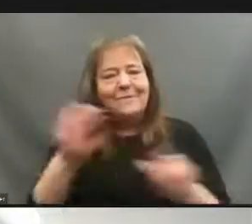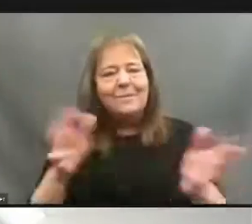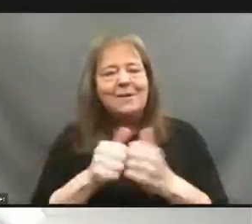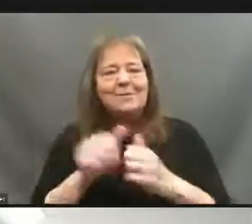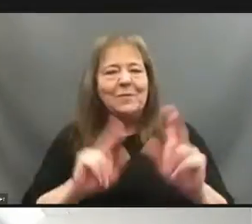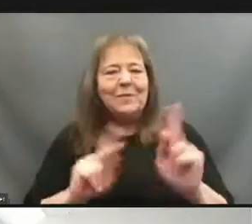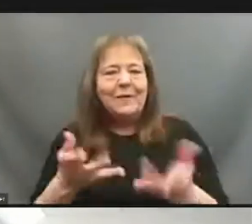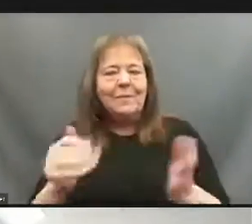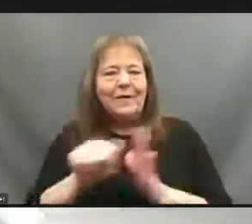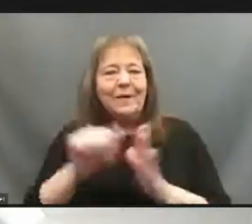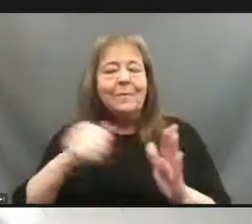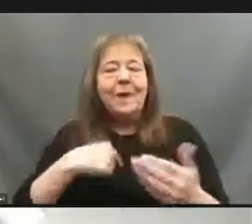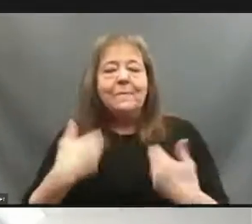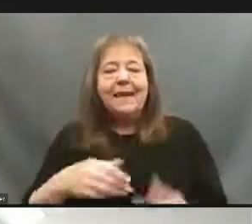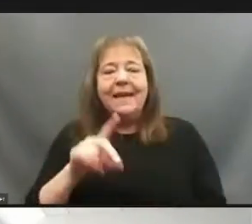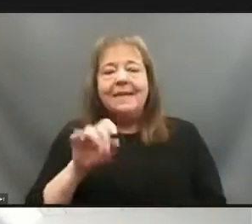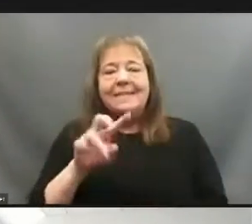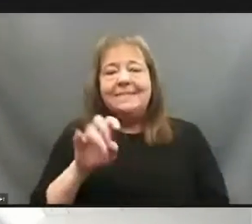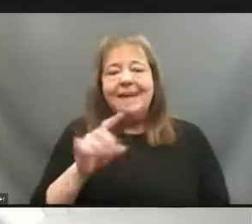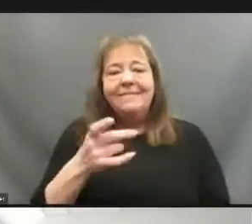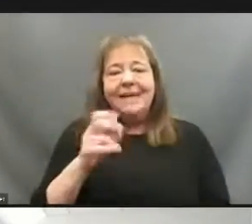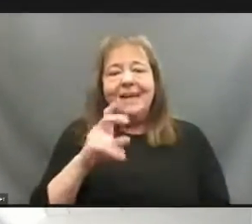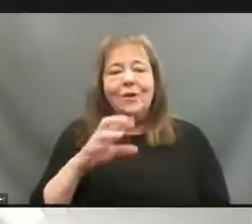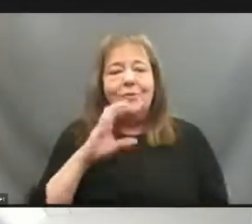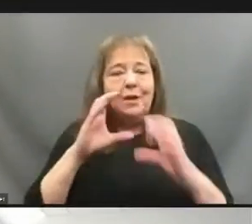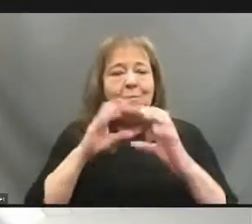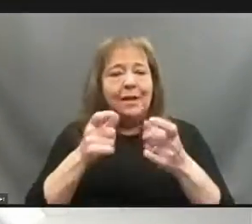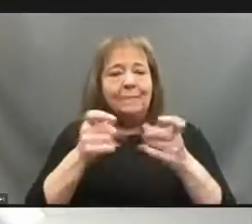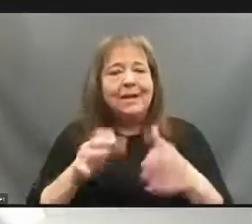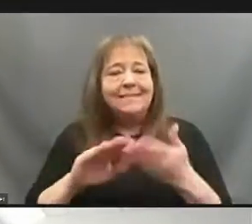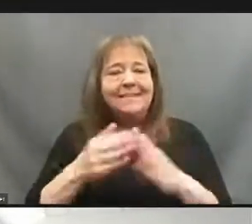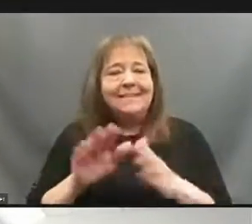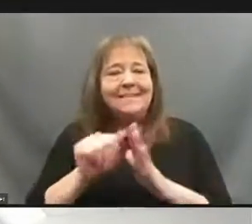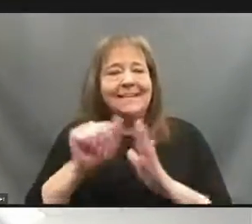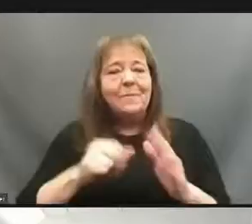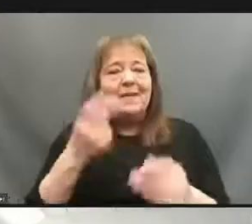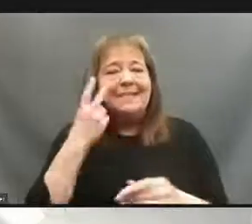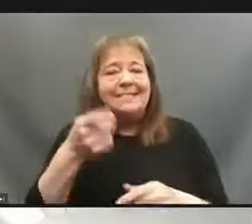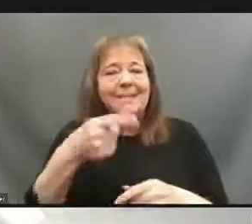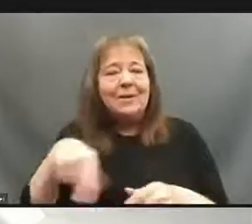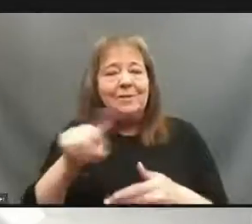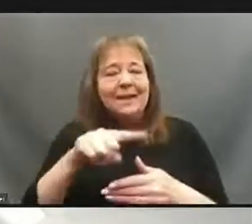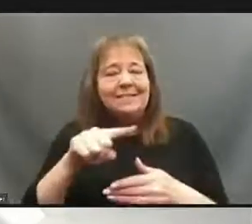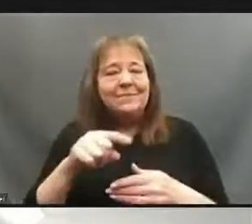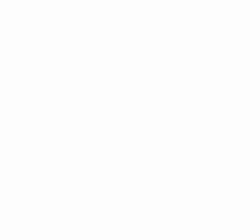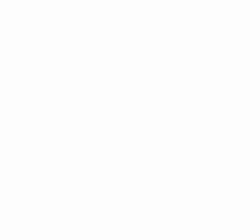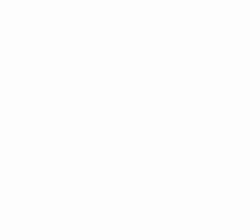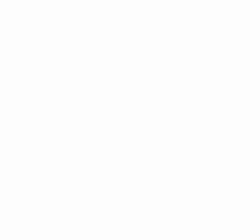Once again, this is David Henry. I'm the Communications Manager for the City of Amarillo. We'll see everyone next time. Thank you.